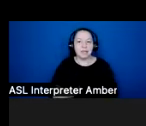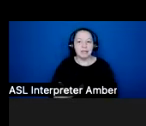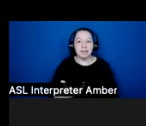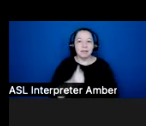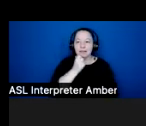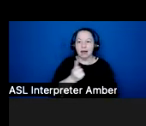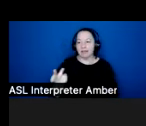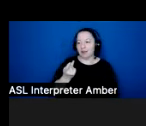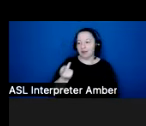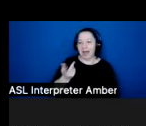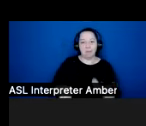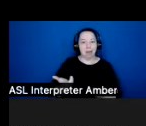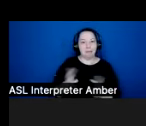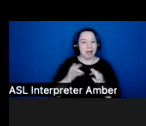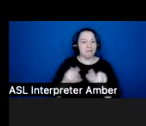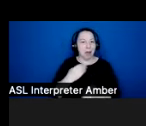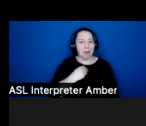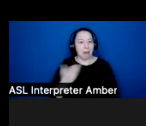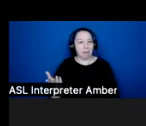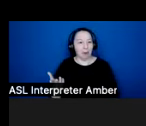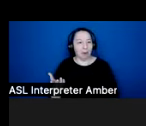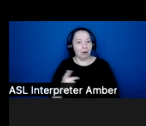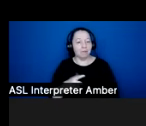or anything, but yes.